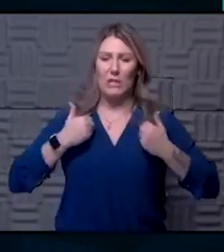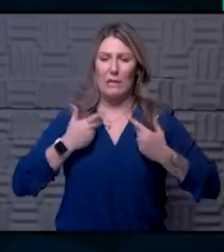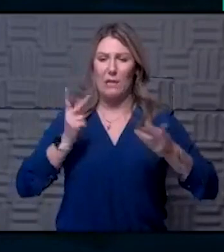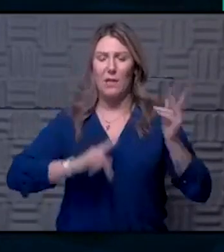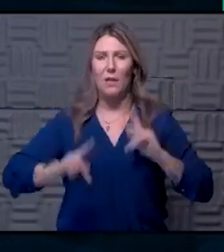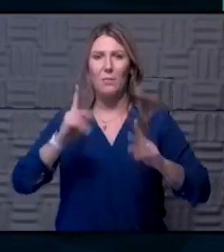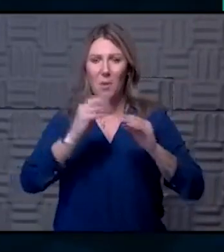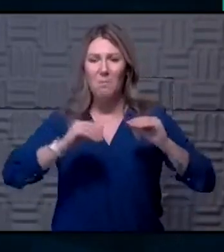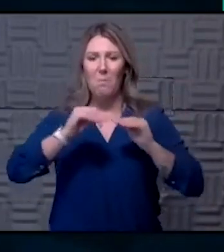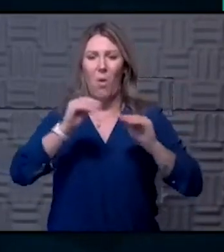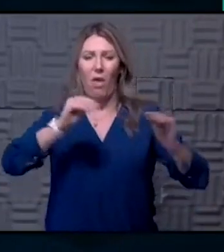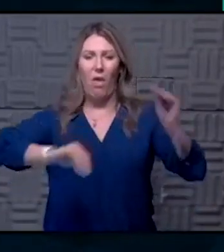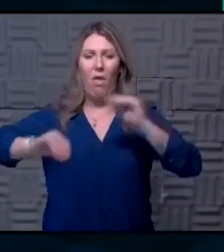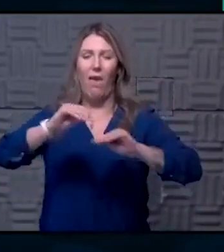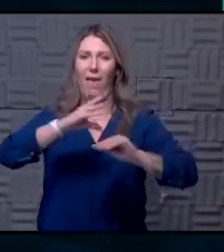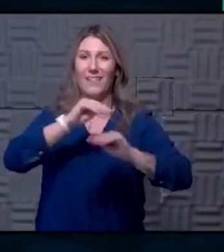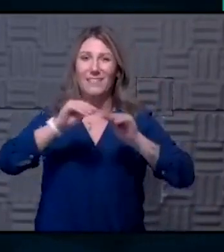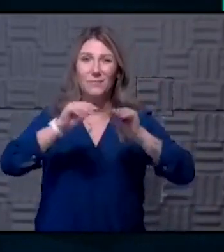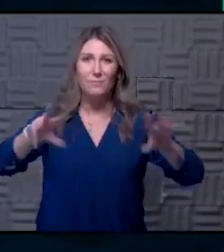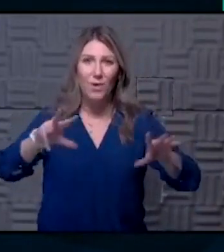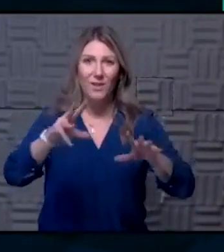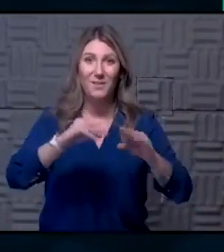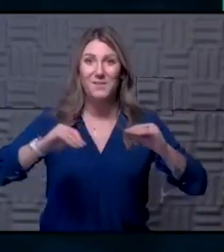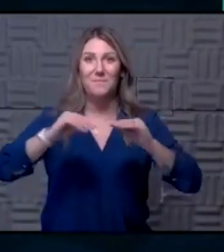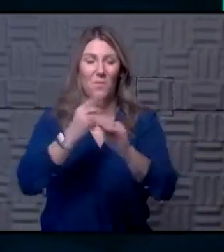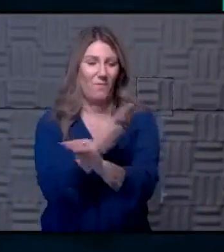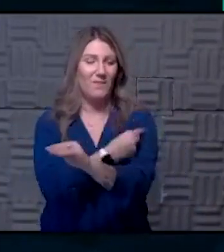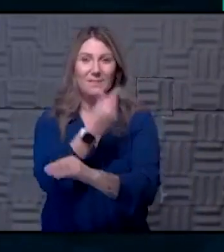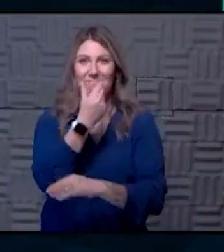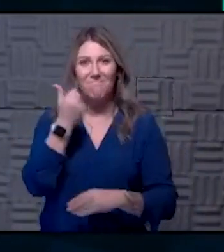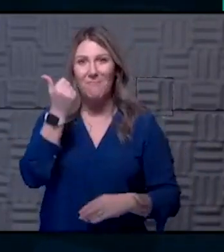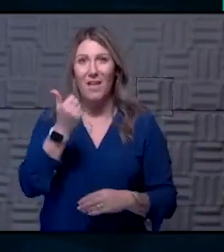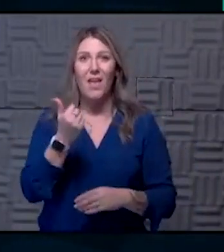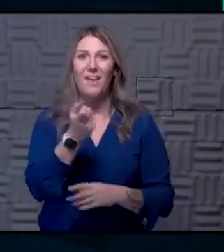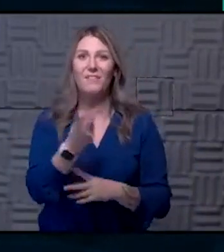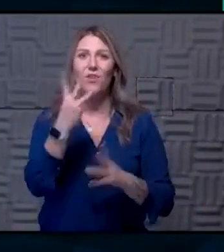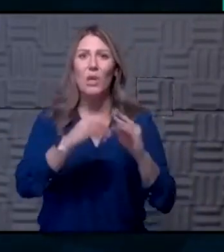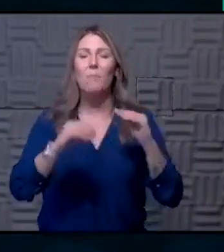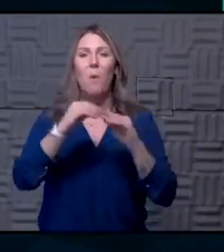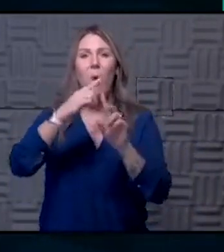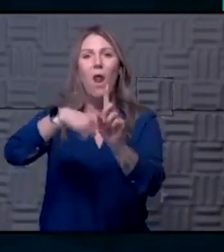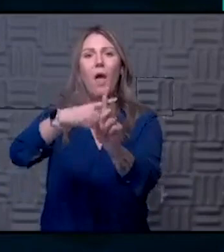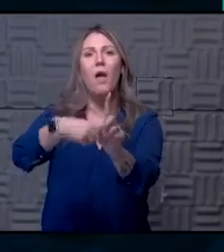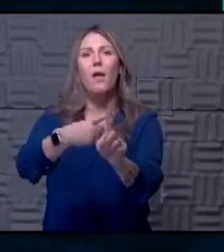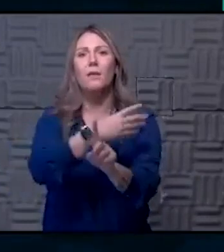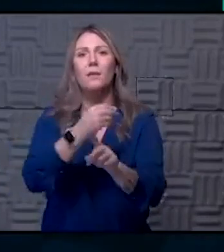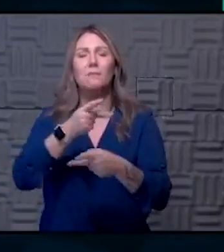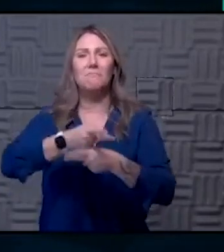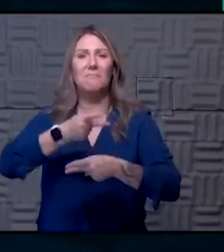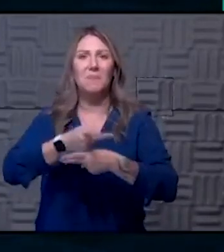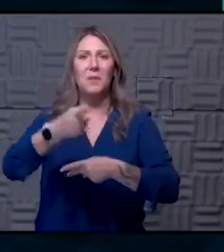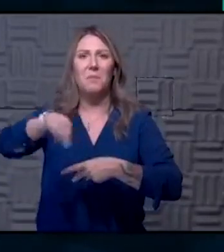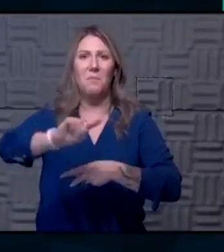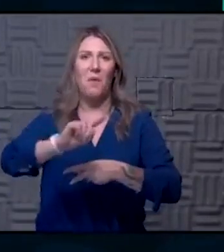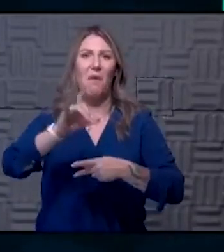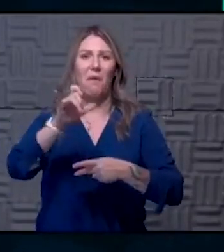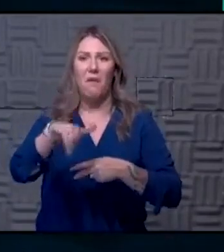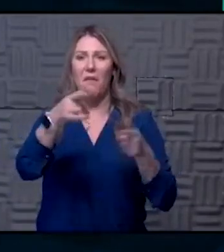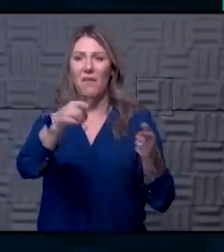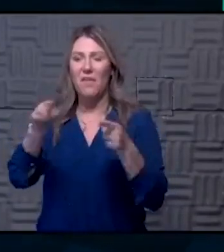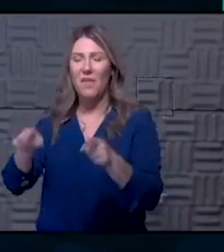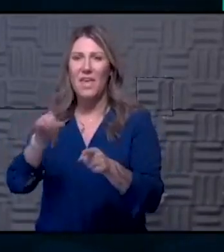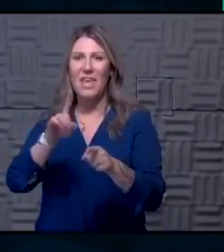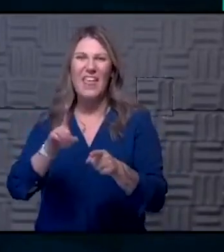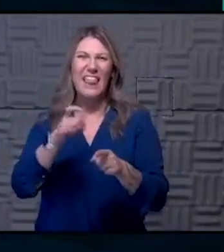mobile and walking around and spreading it. So more vaccines, the better. So a couple more months, keep the infection control measures just for a little